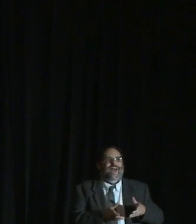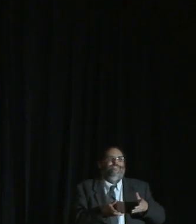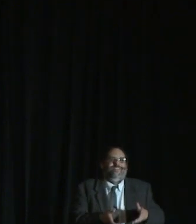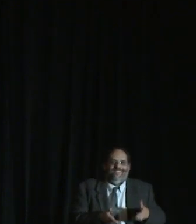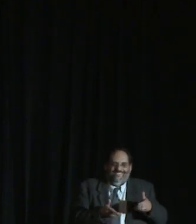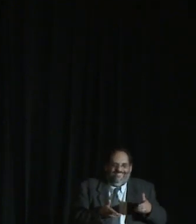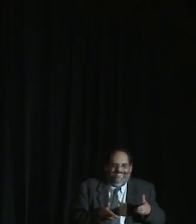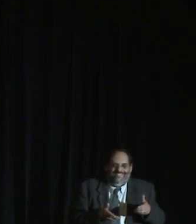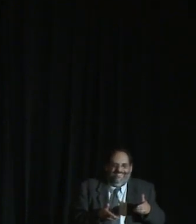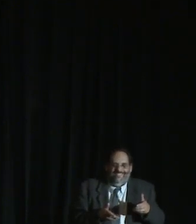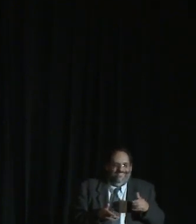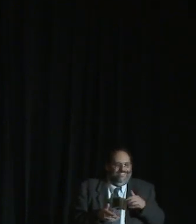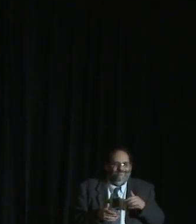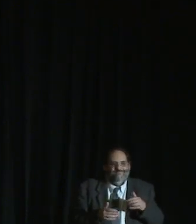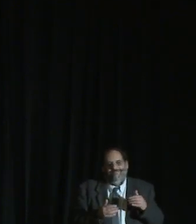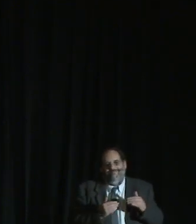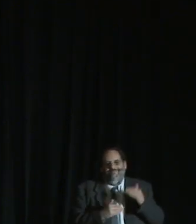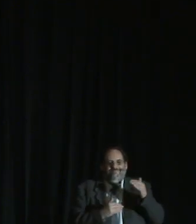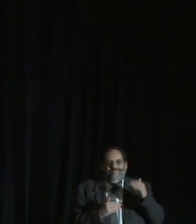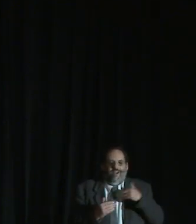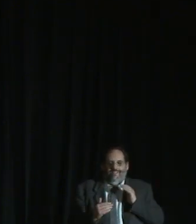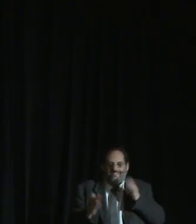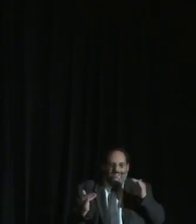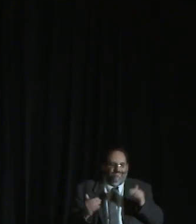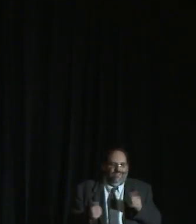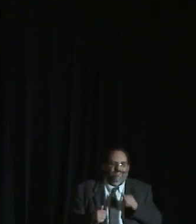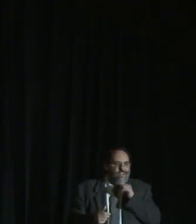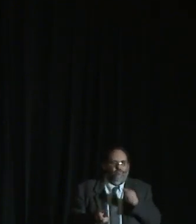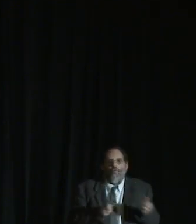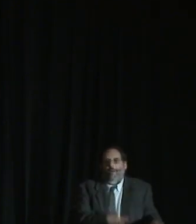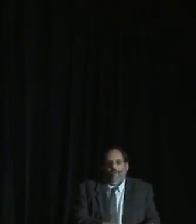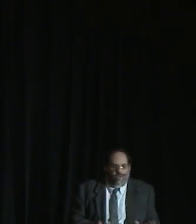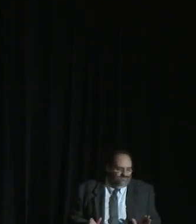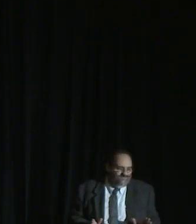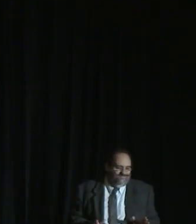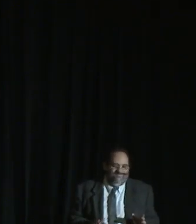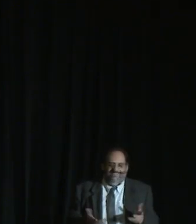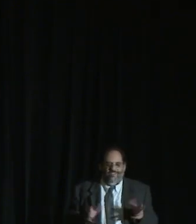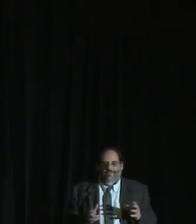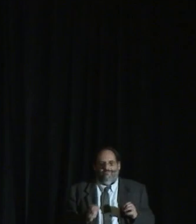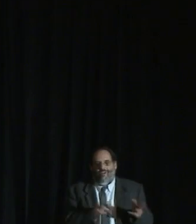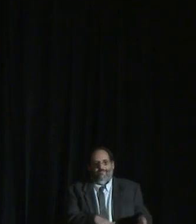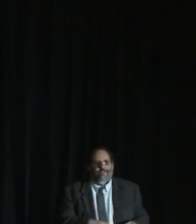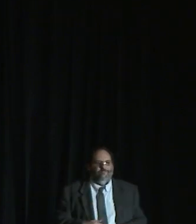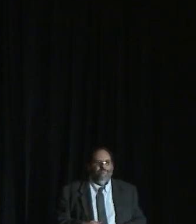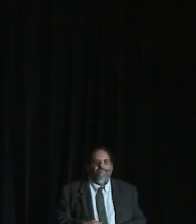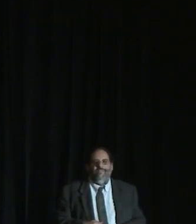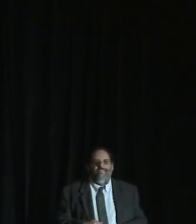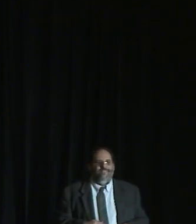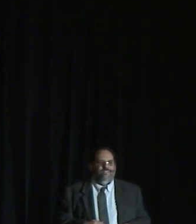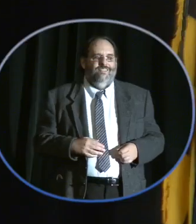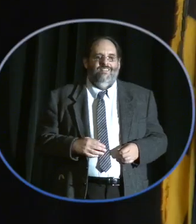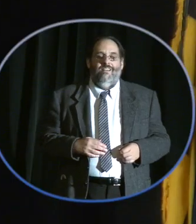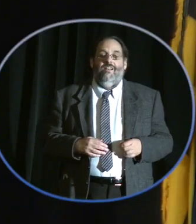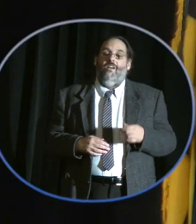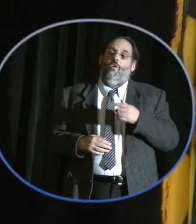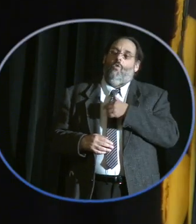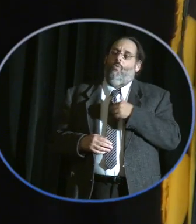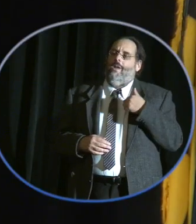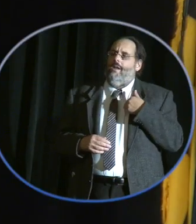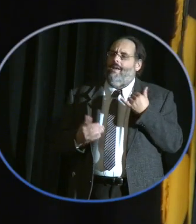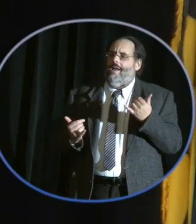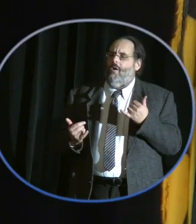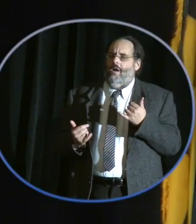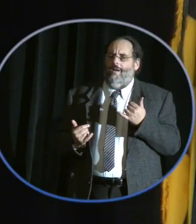so trying not to drop the ball, literally not drop the globe. We